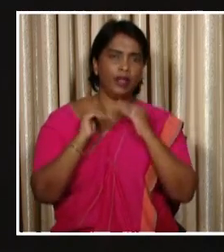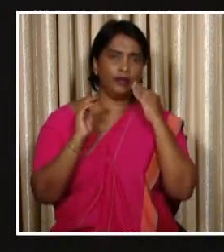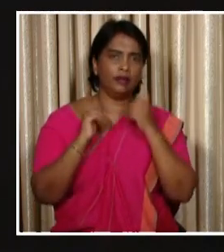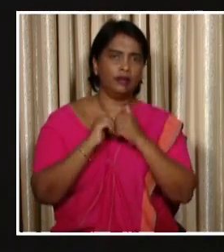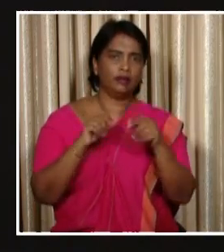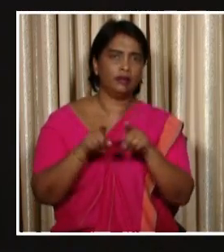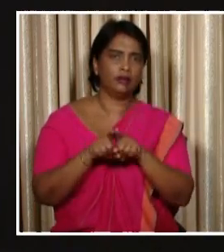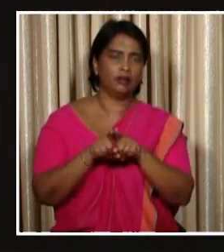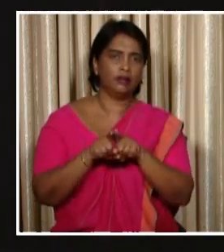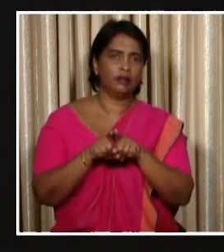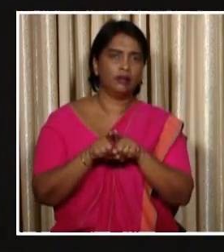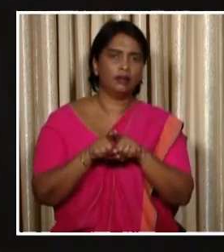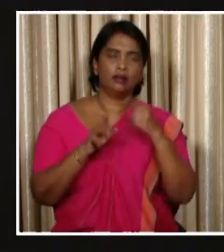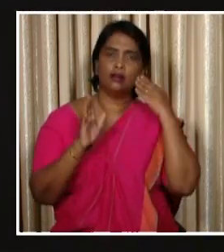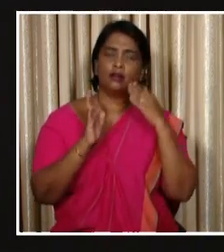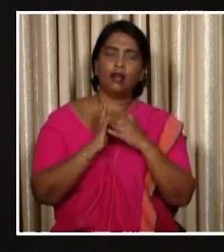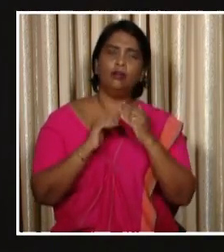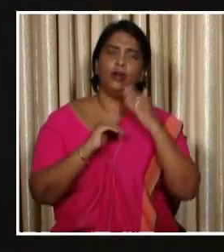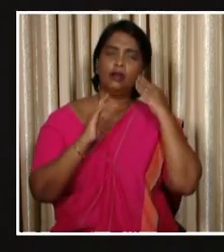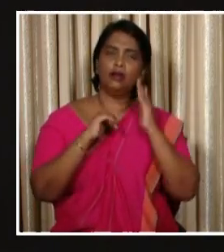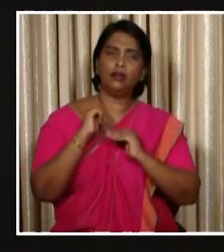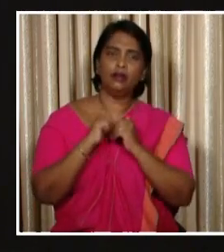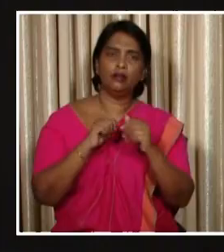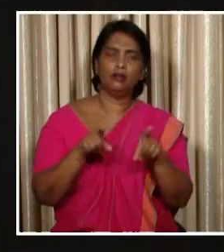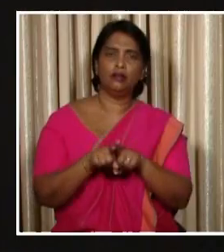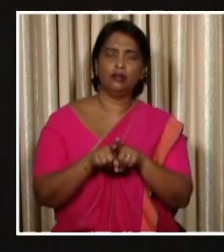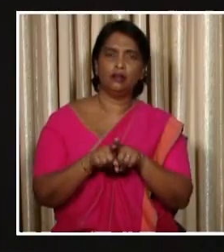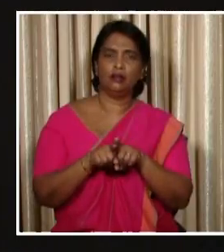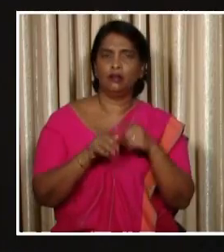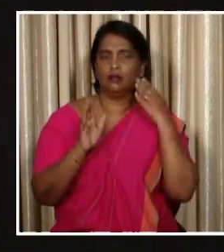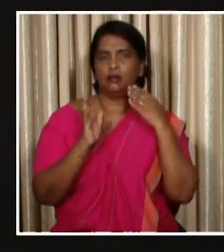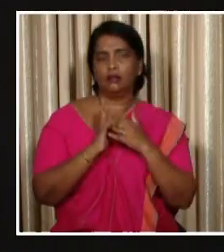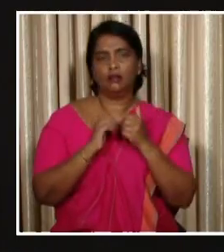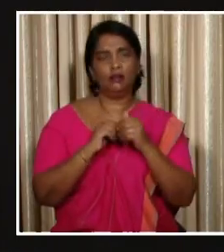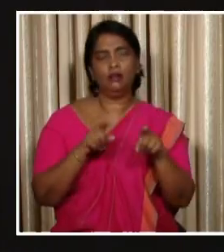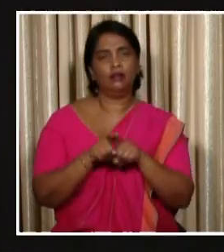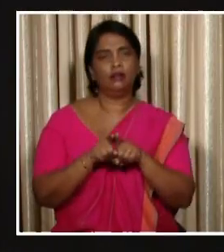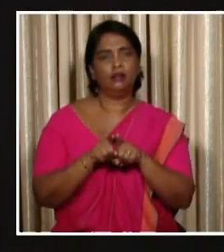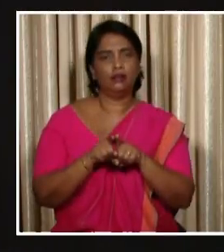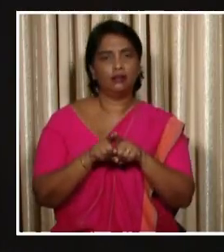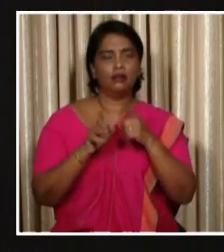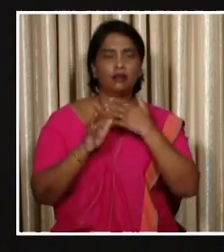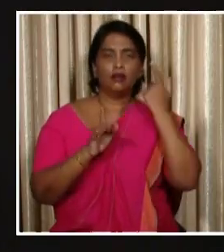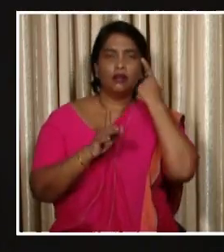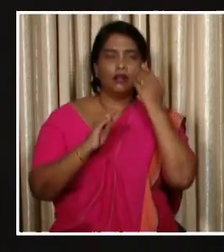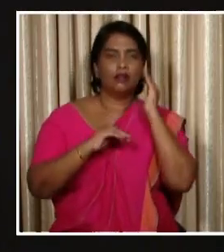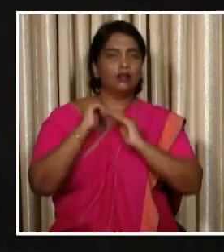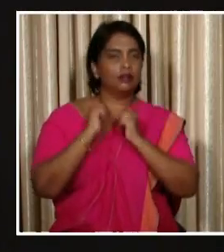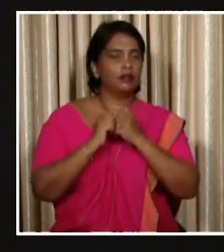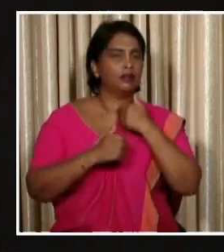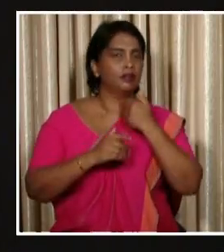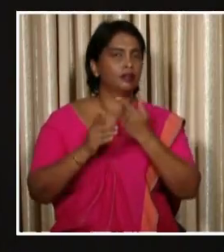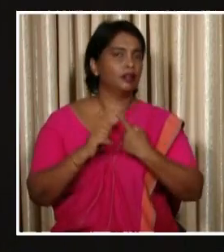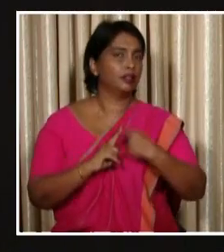country. So that is to make sure development is not concentrated only to the known location, whereas the opportunity is given